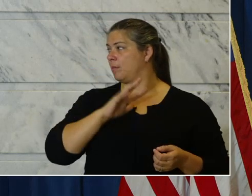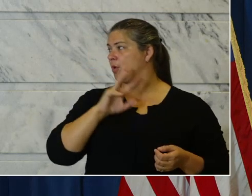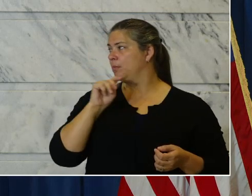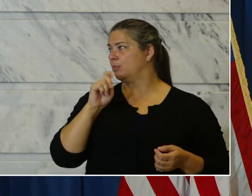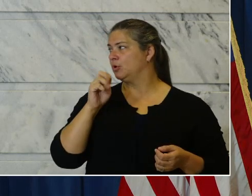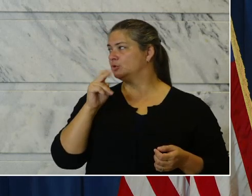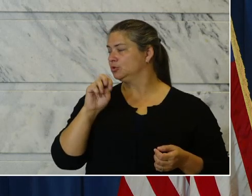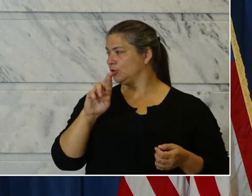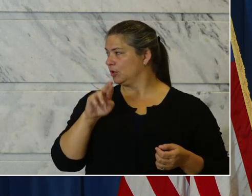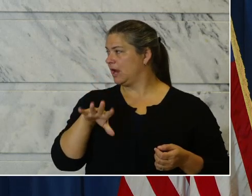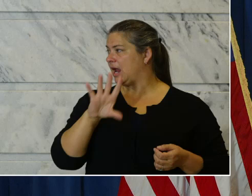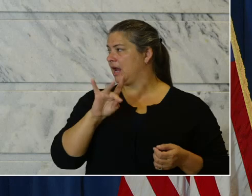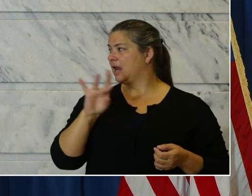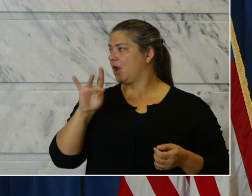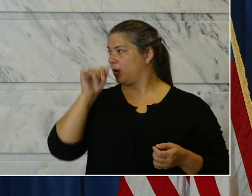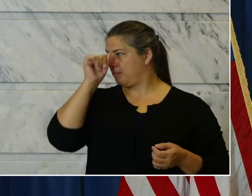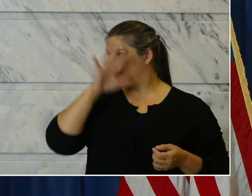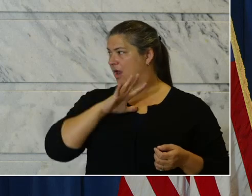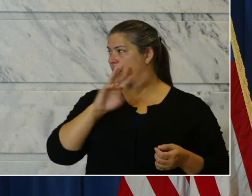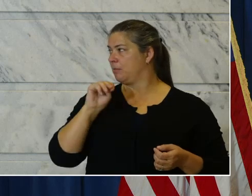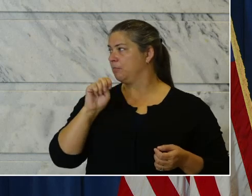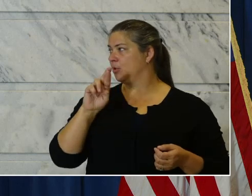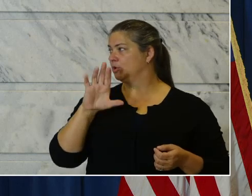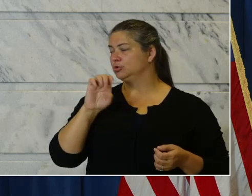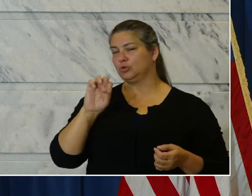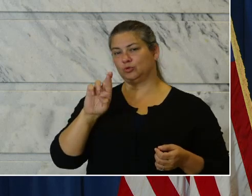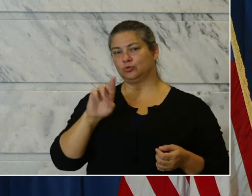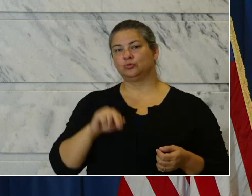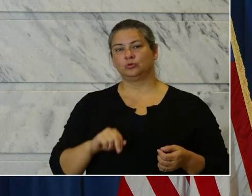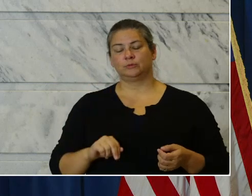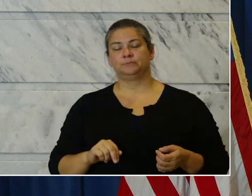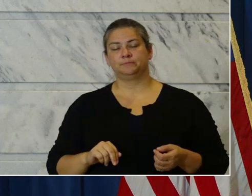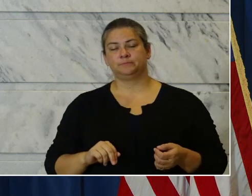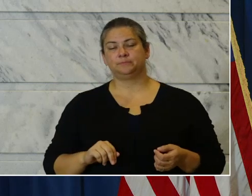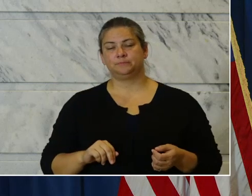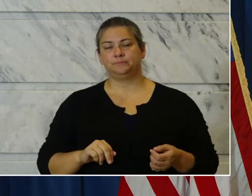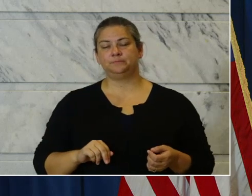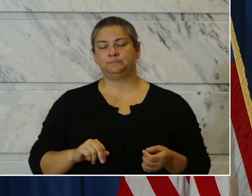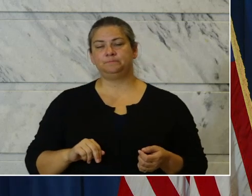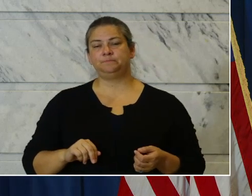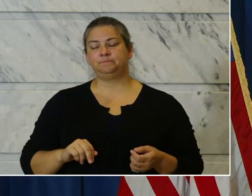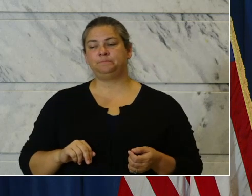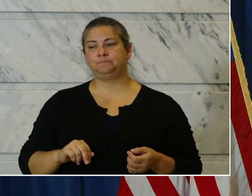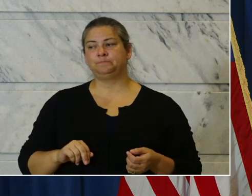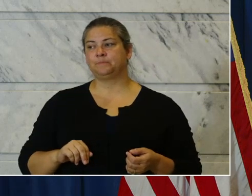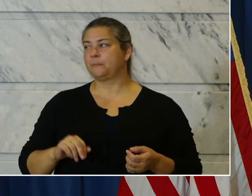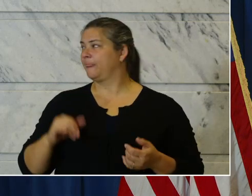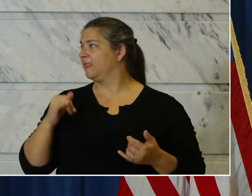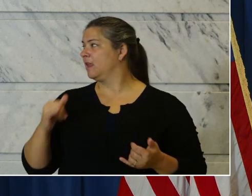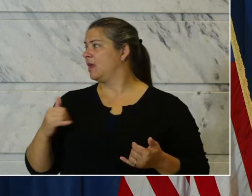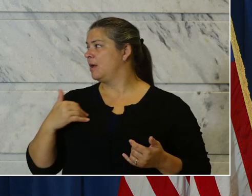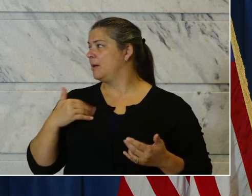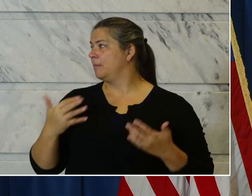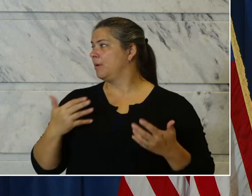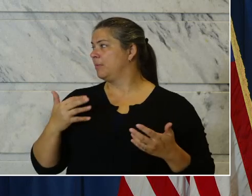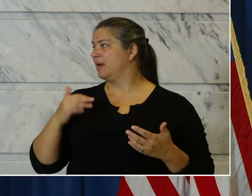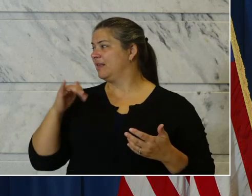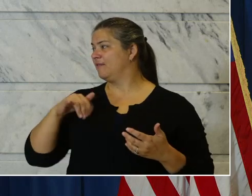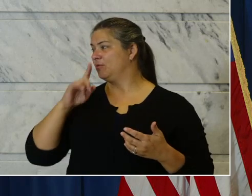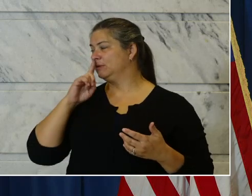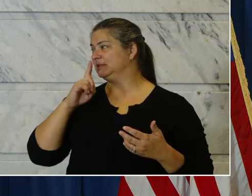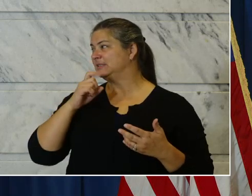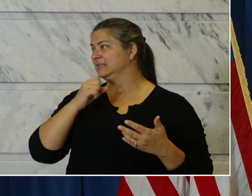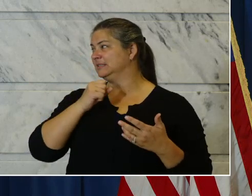Mercer, 88-year-old man from Mercer. And while it's not included in here, and it probably won't for a couple